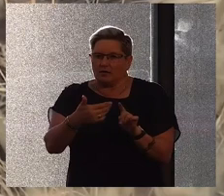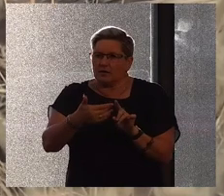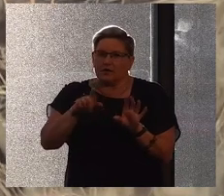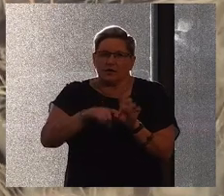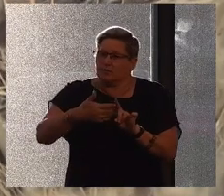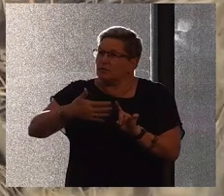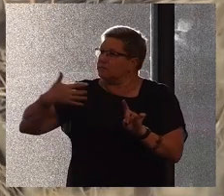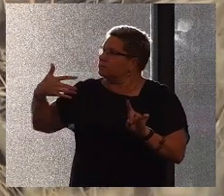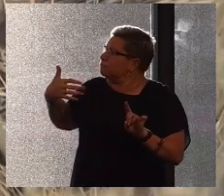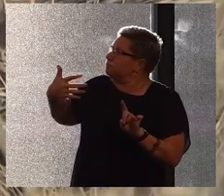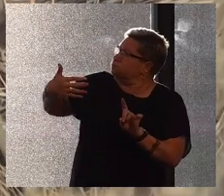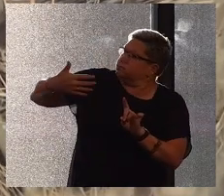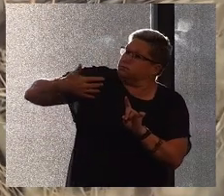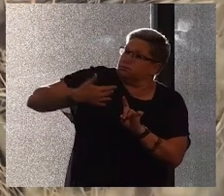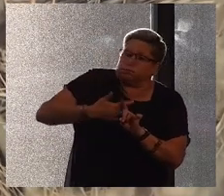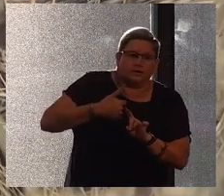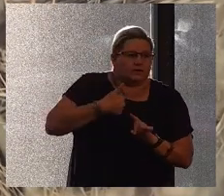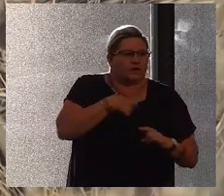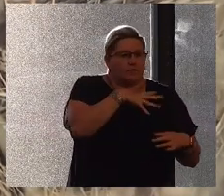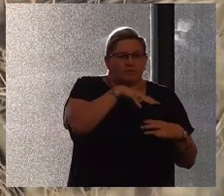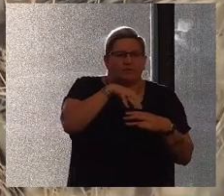are all so proud to be part of.